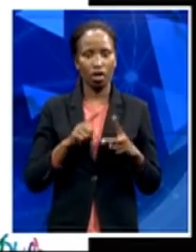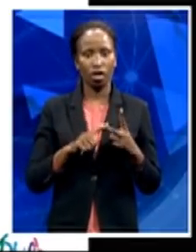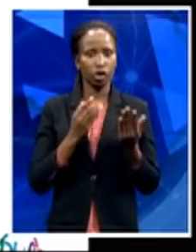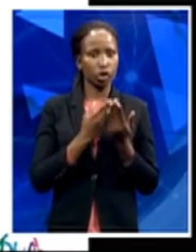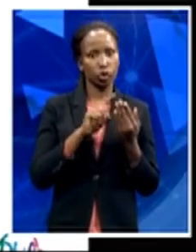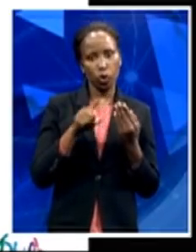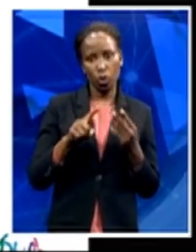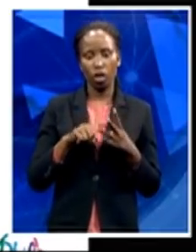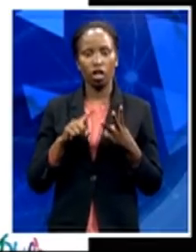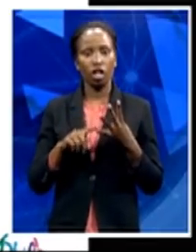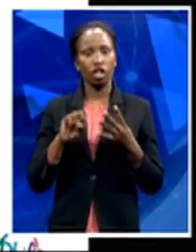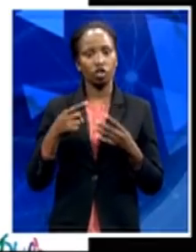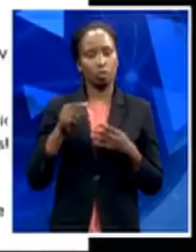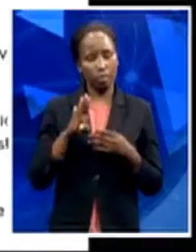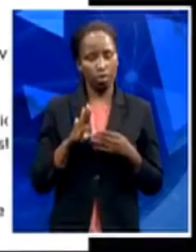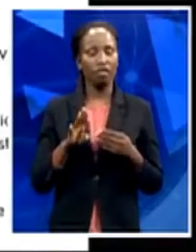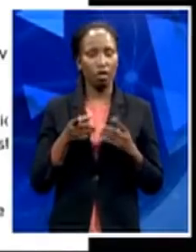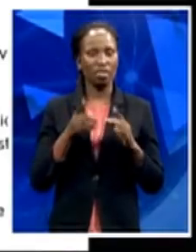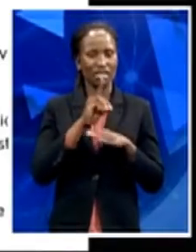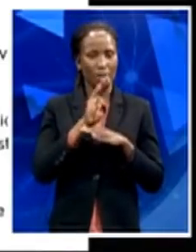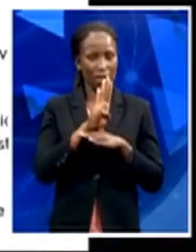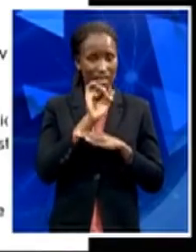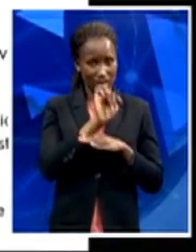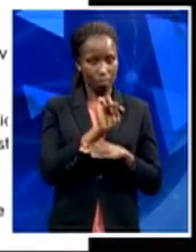databases. Next slide, please.